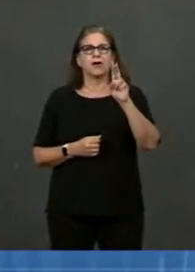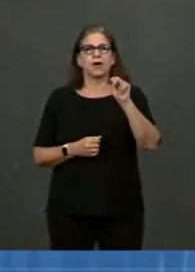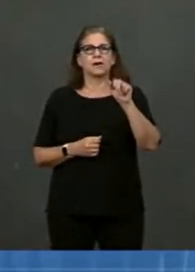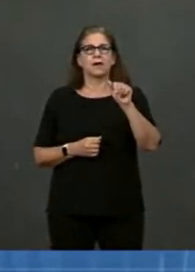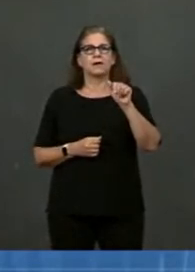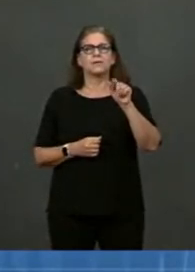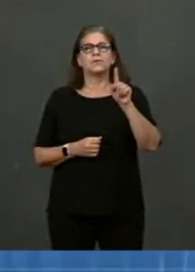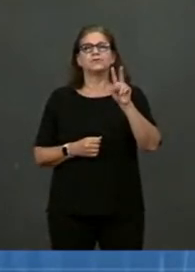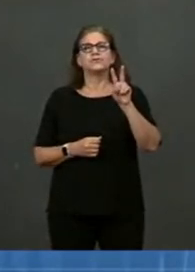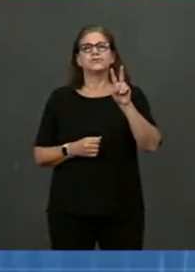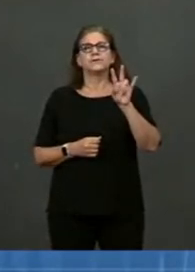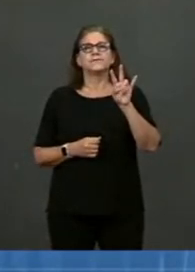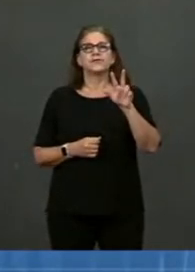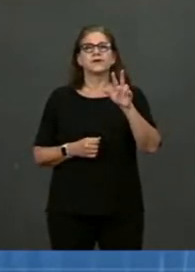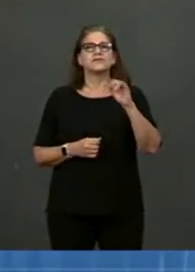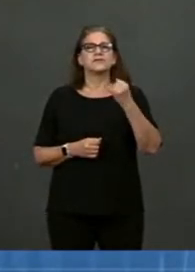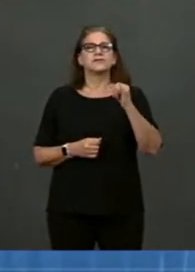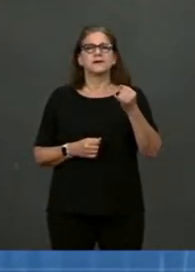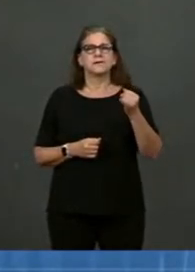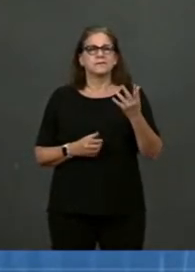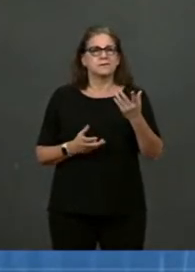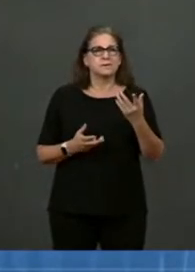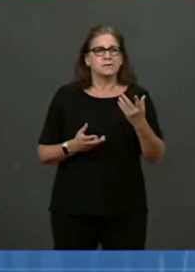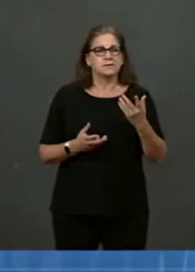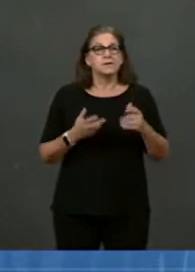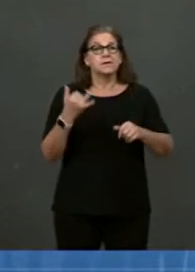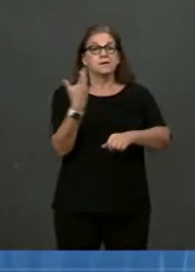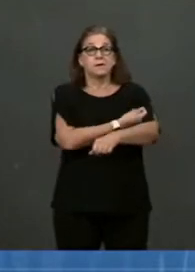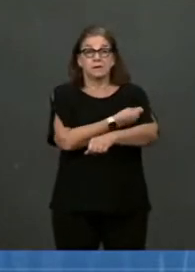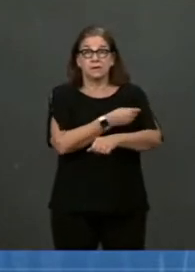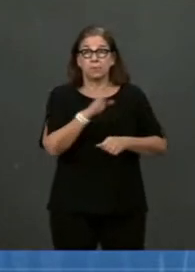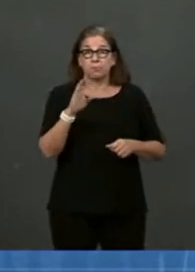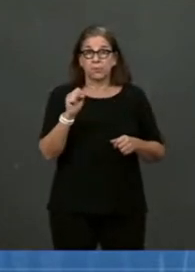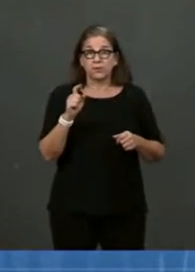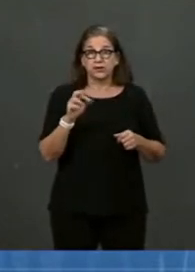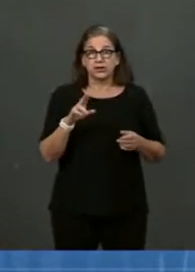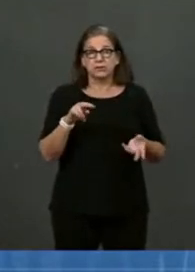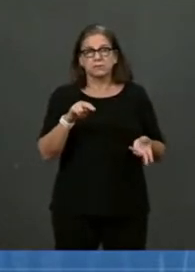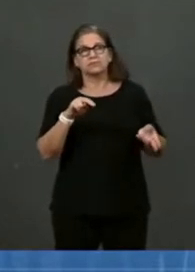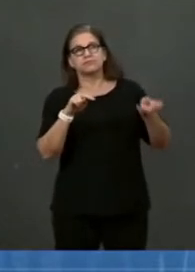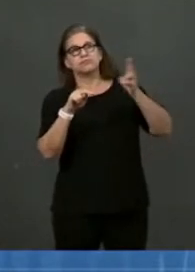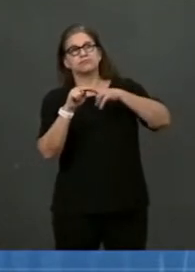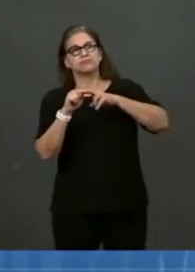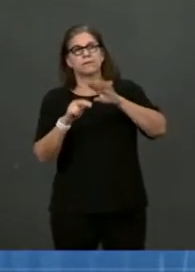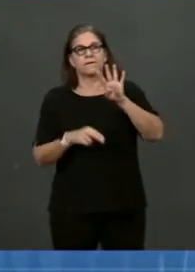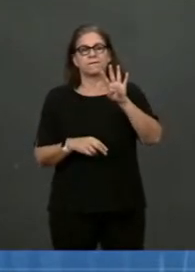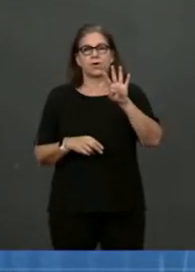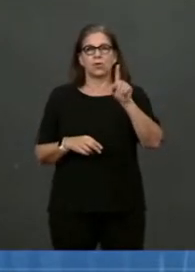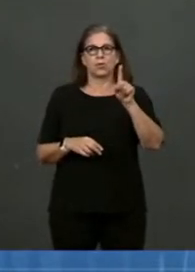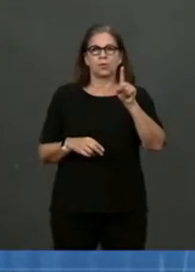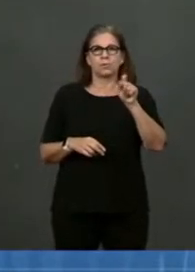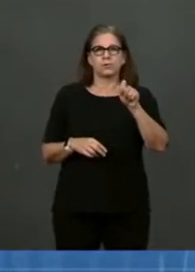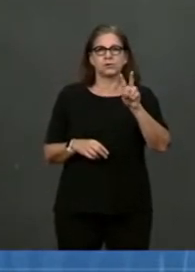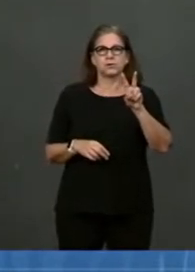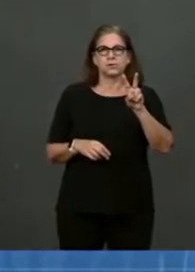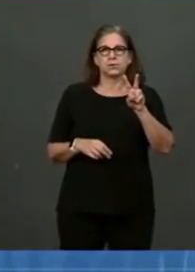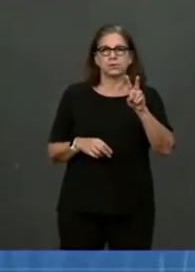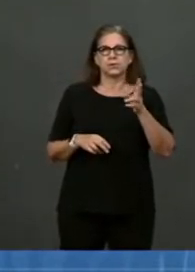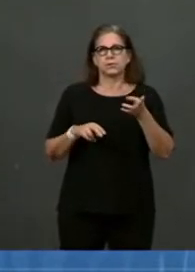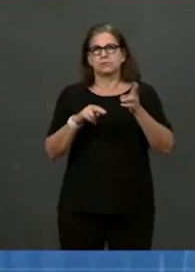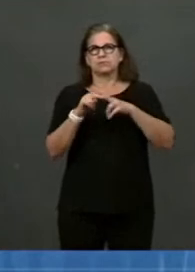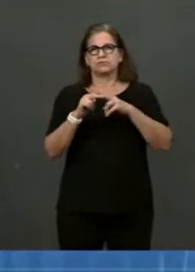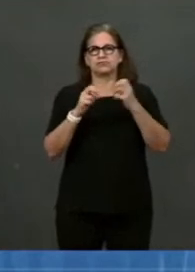boosts itself, it brings it up 4.2-fold. And across the 9-point grid, you can see, as mentioned